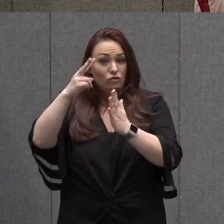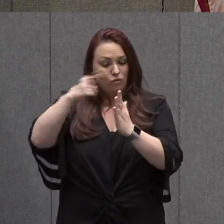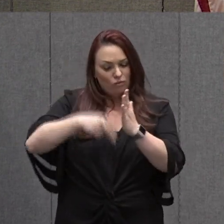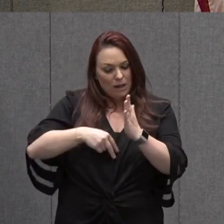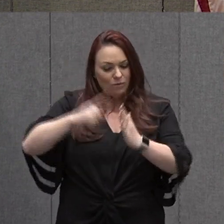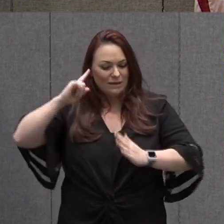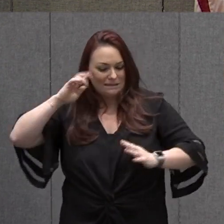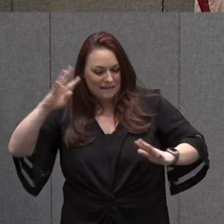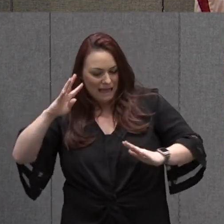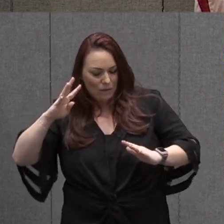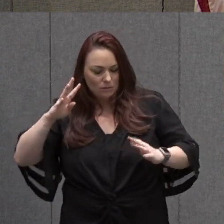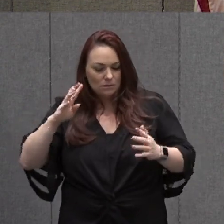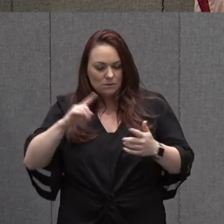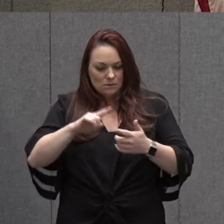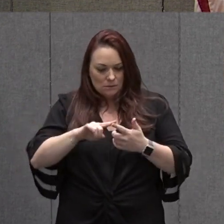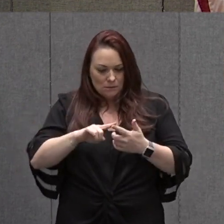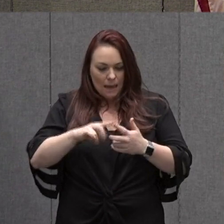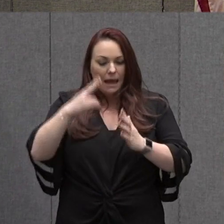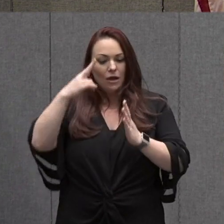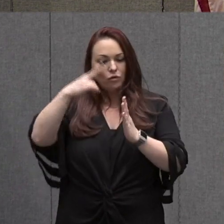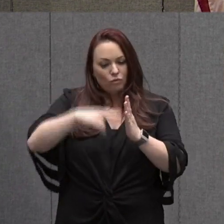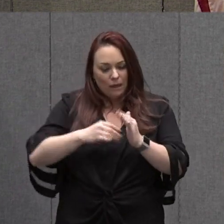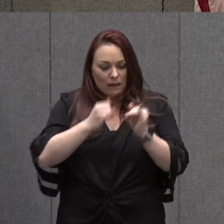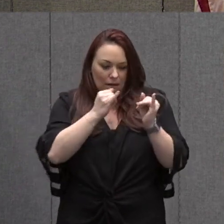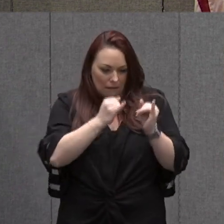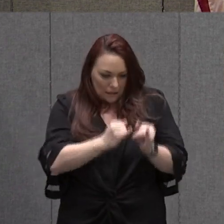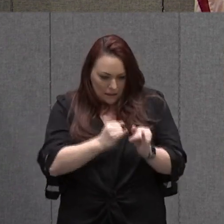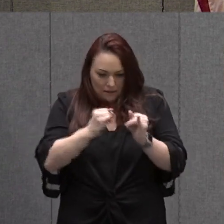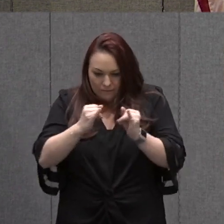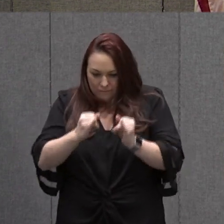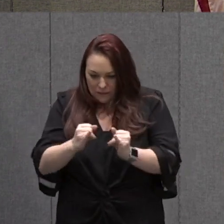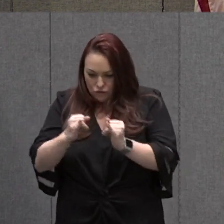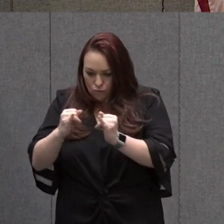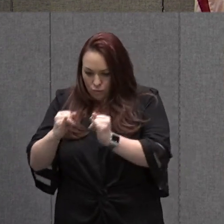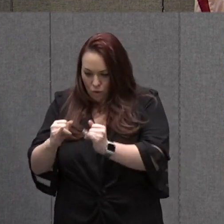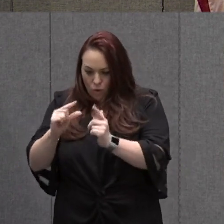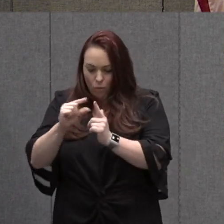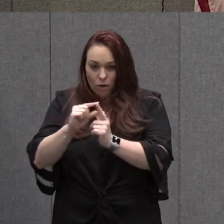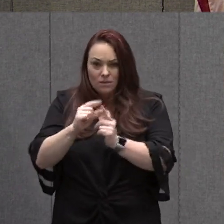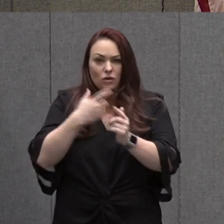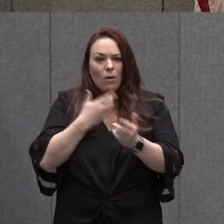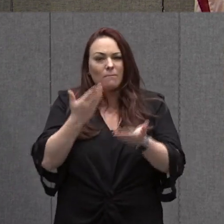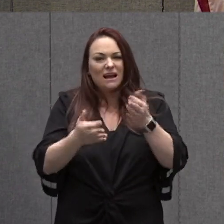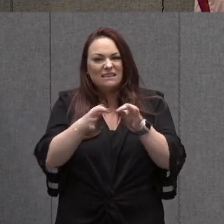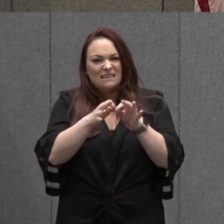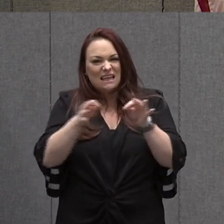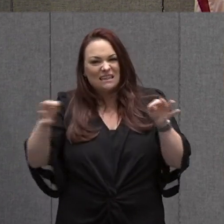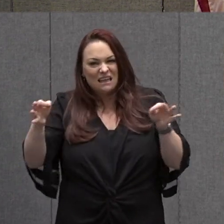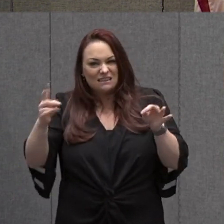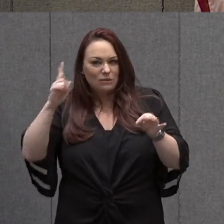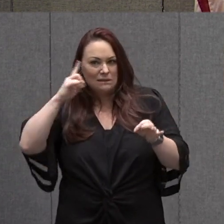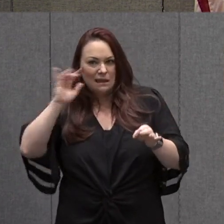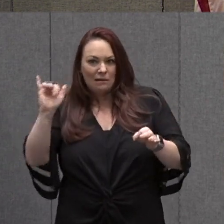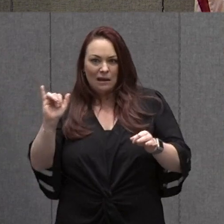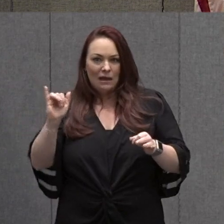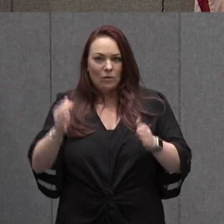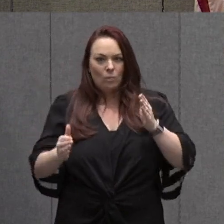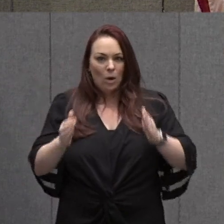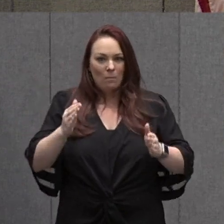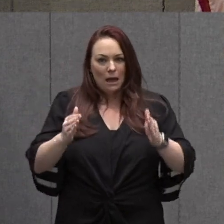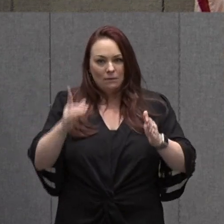sounds and read individual words. So when we're reading a sentence, we might kind of sound like a robot